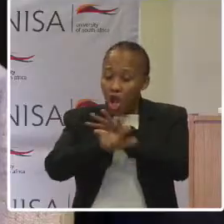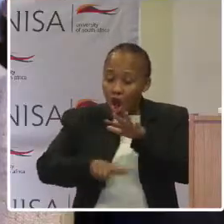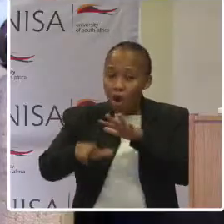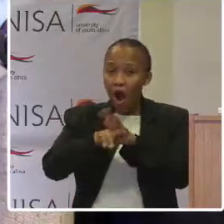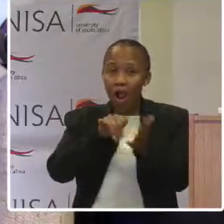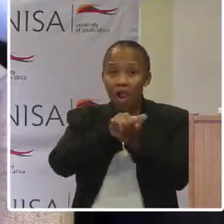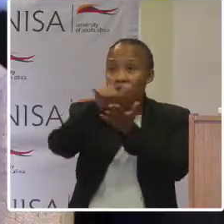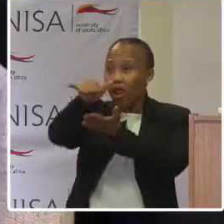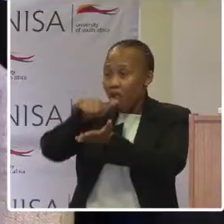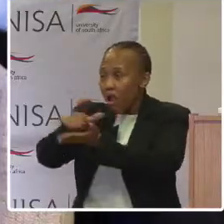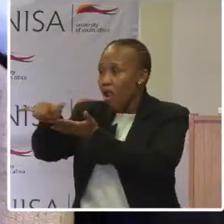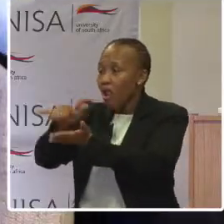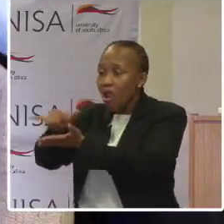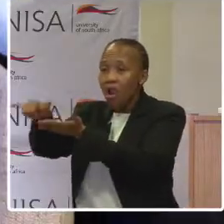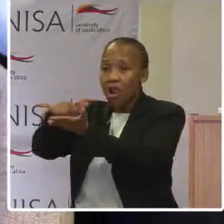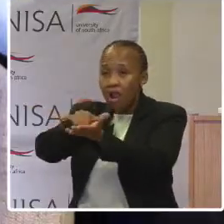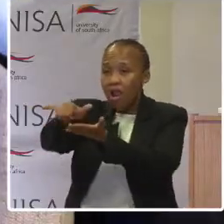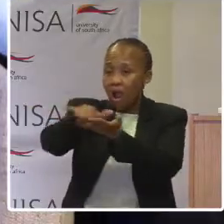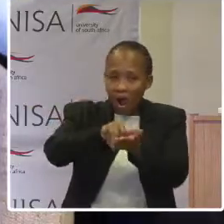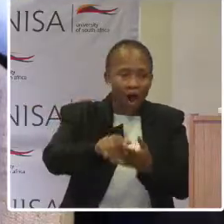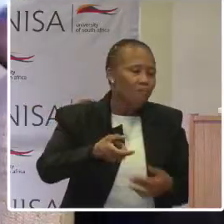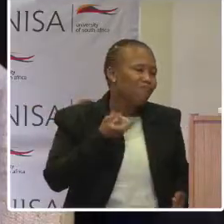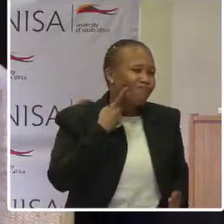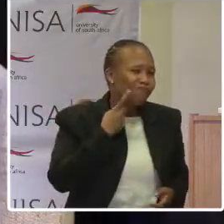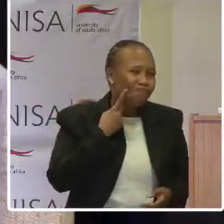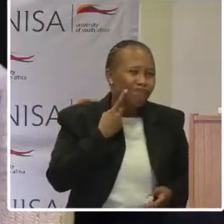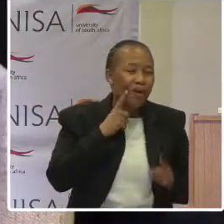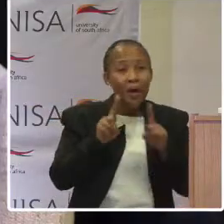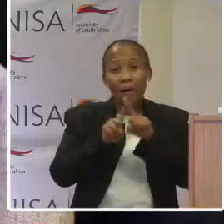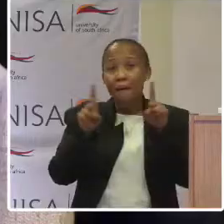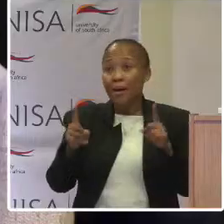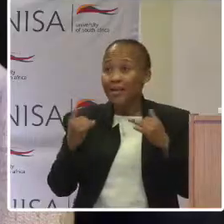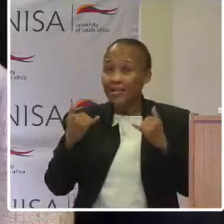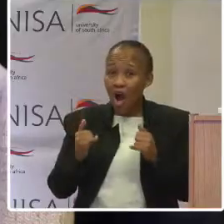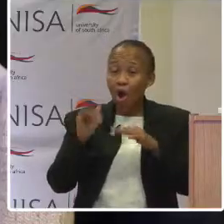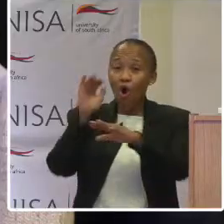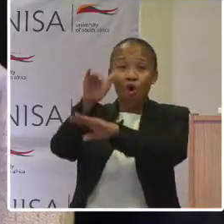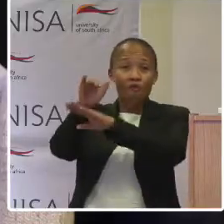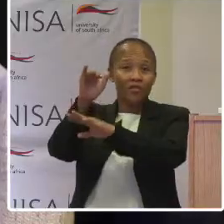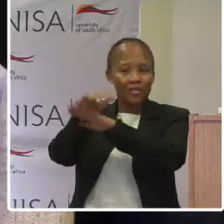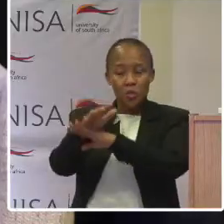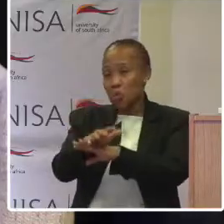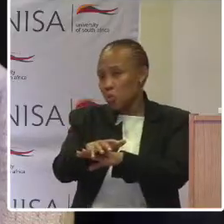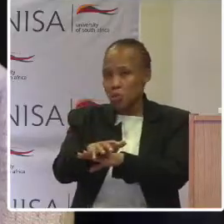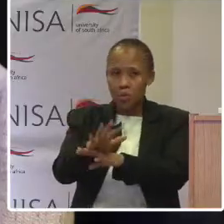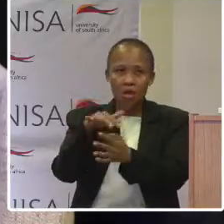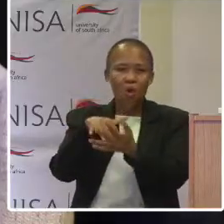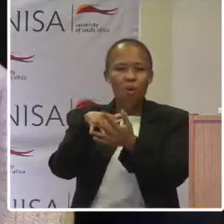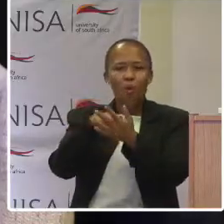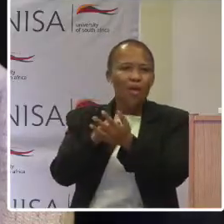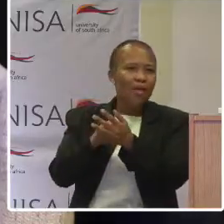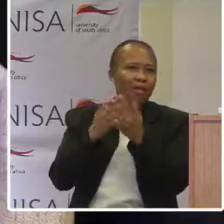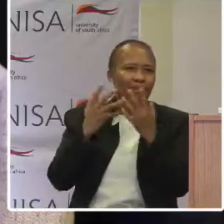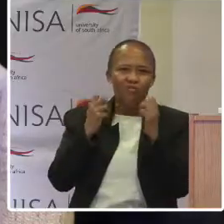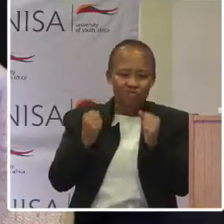the rest of Africa, it's very weak. Even if the domestic market were to boom, the